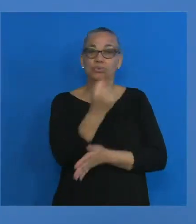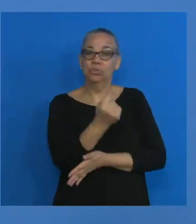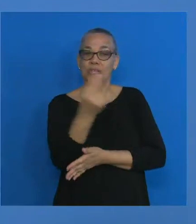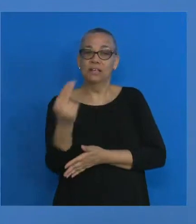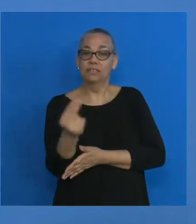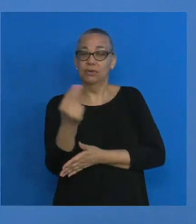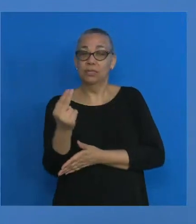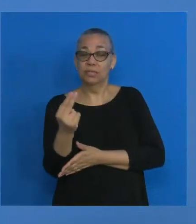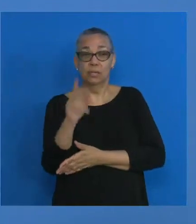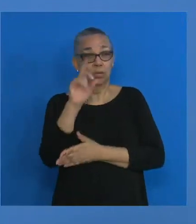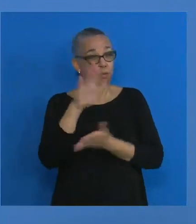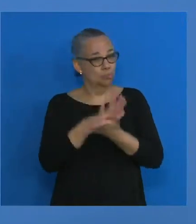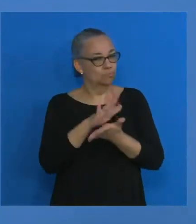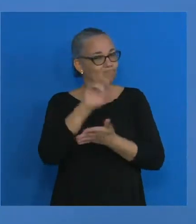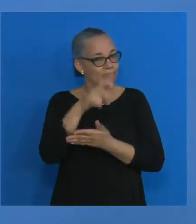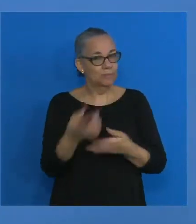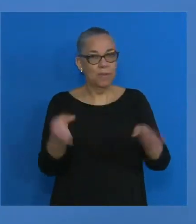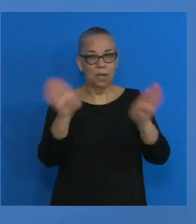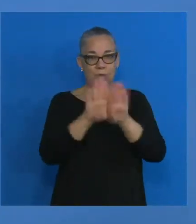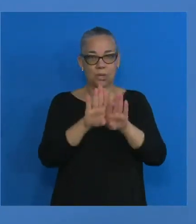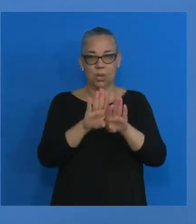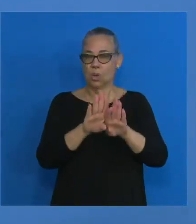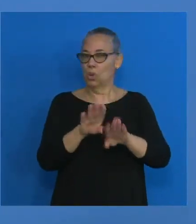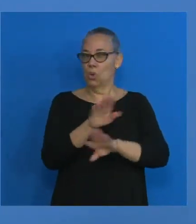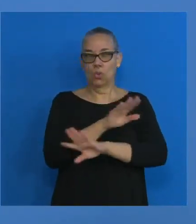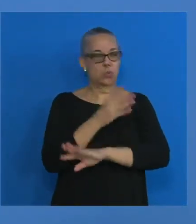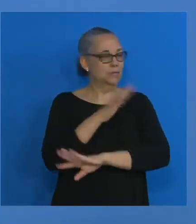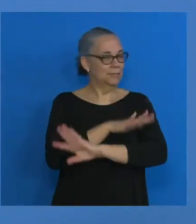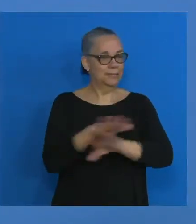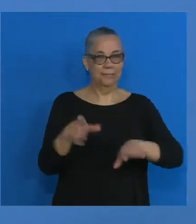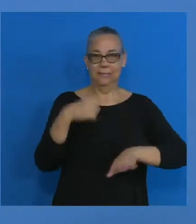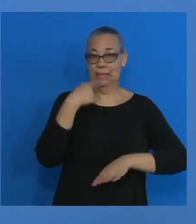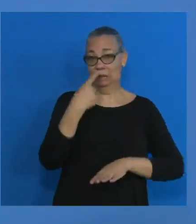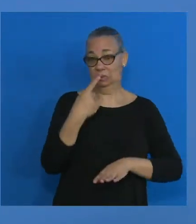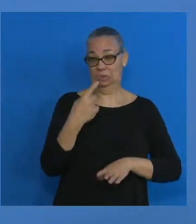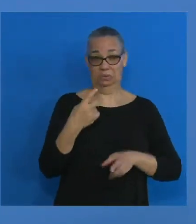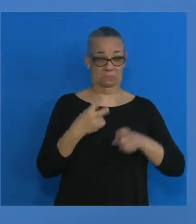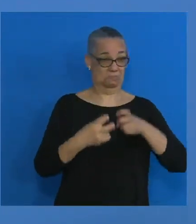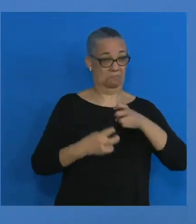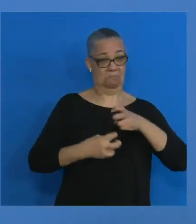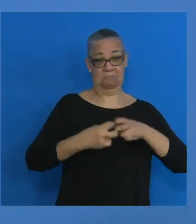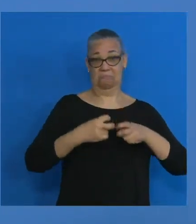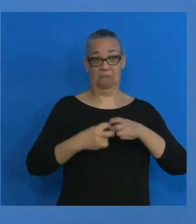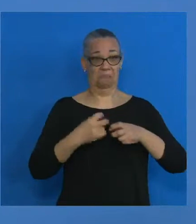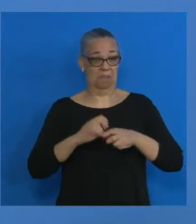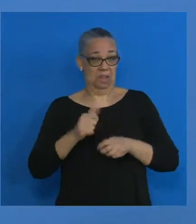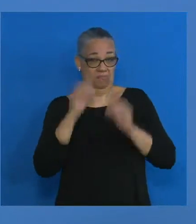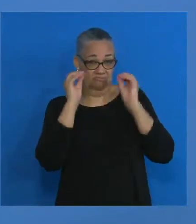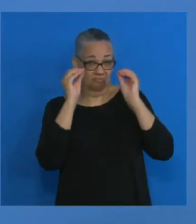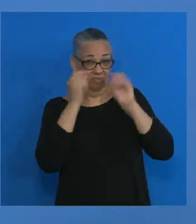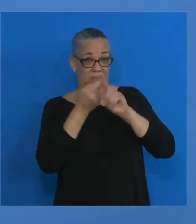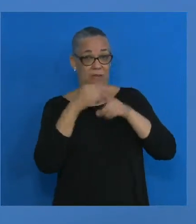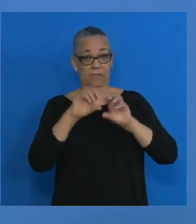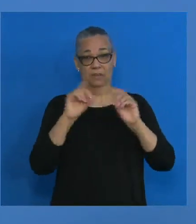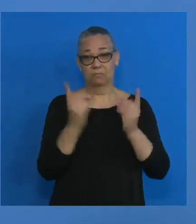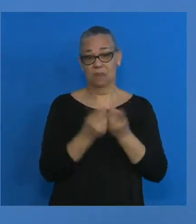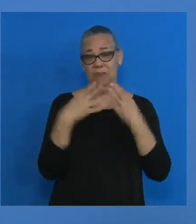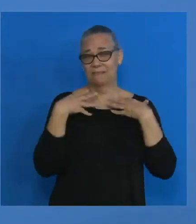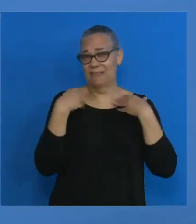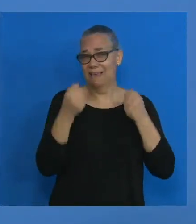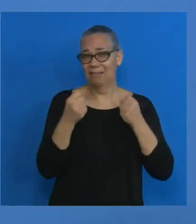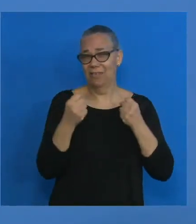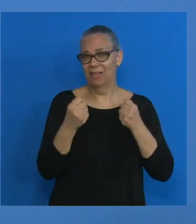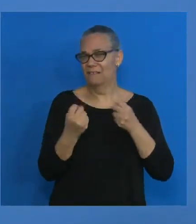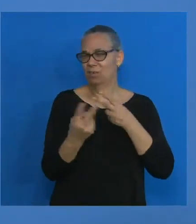closed on those 2 days. Notice we did not say that we had been issued any instruction from the Department of Health to say that anyone had to